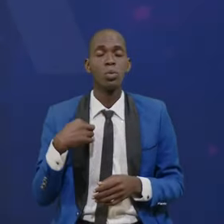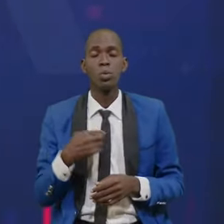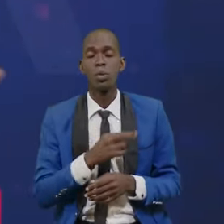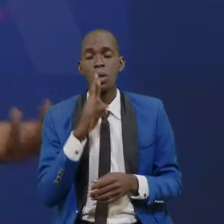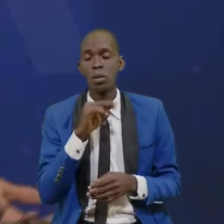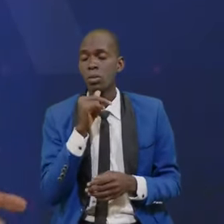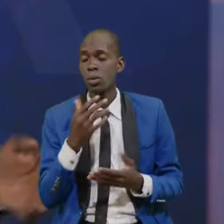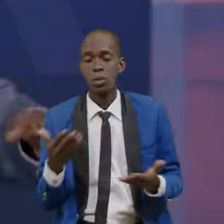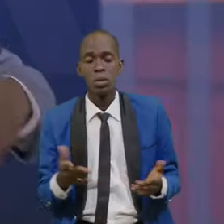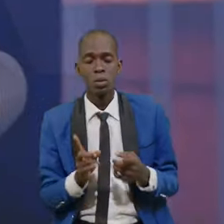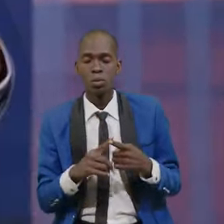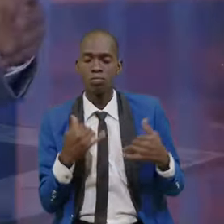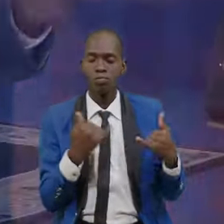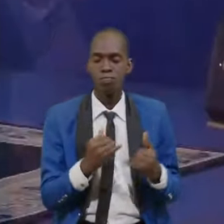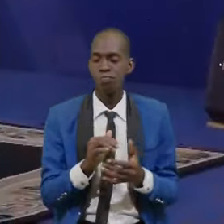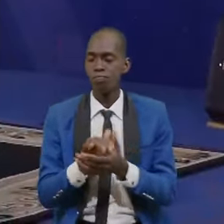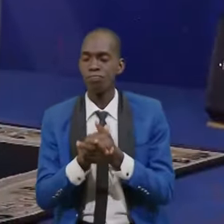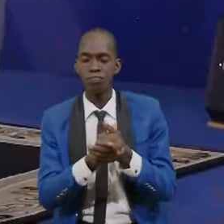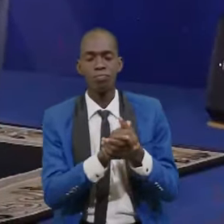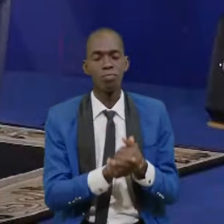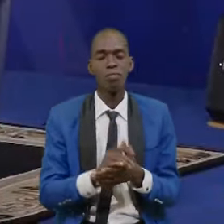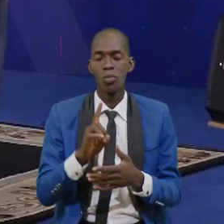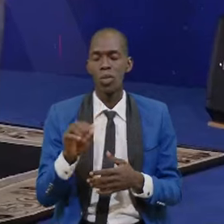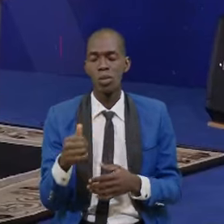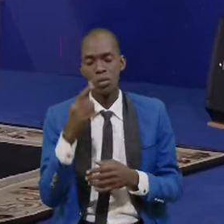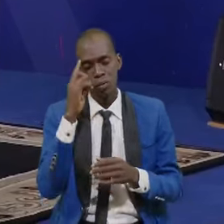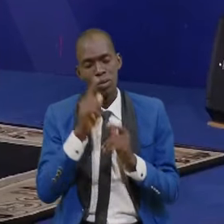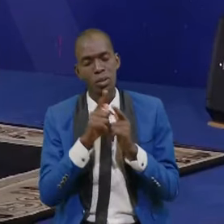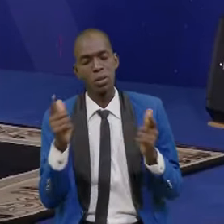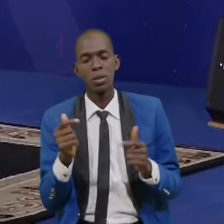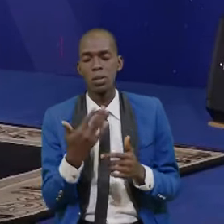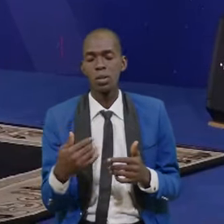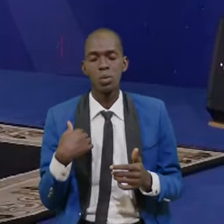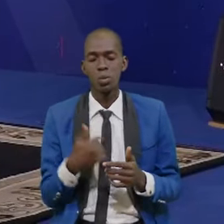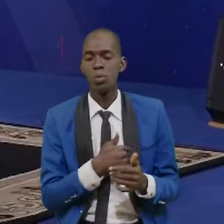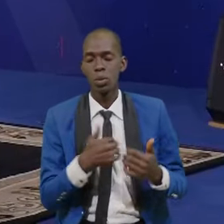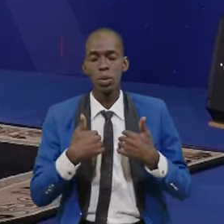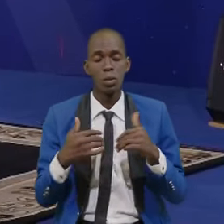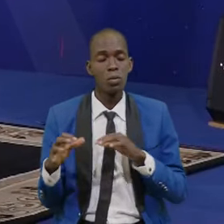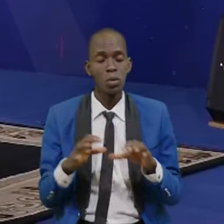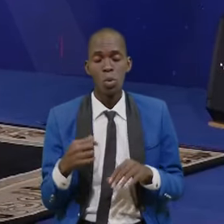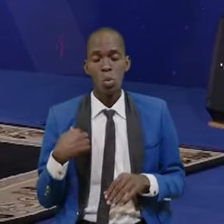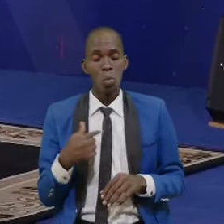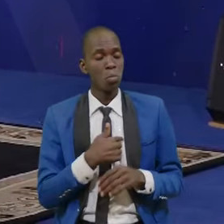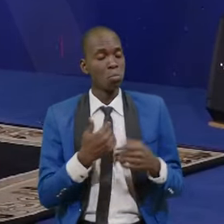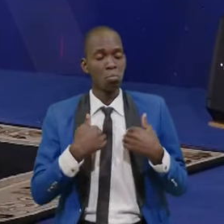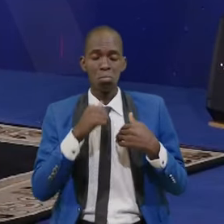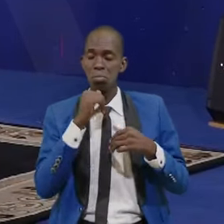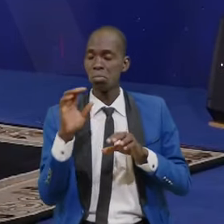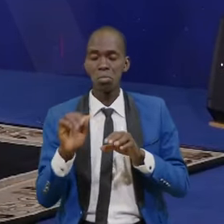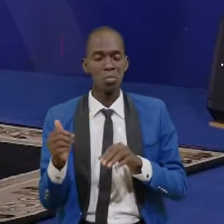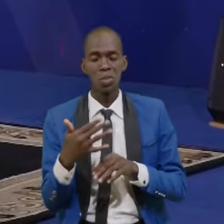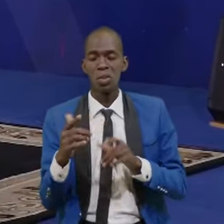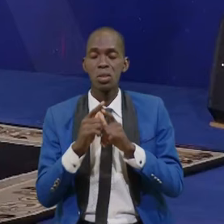to congratulate ourselves. What great things we have done. We've not done anything great. You are the great God and the mighty God